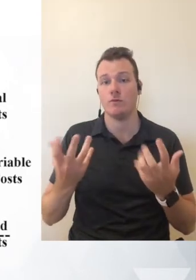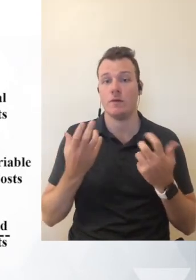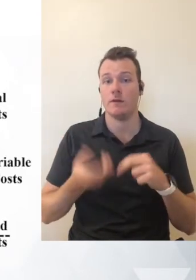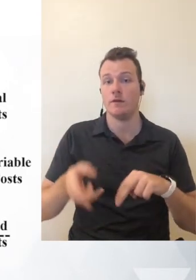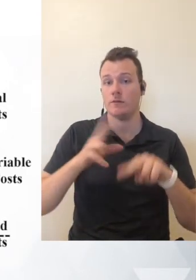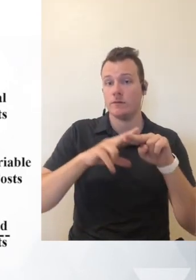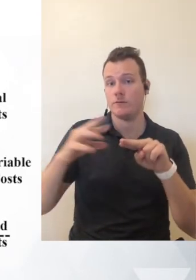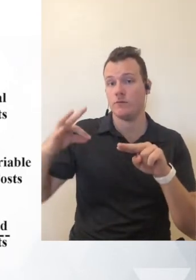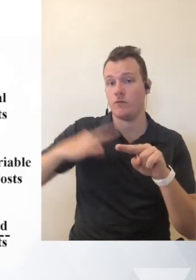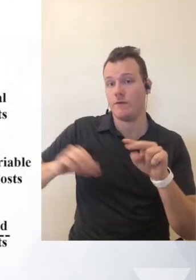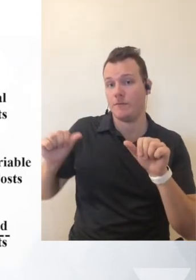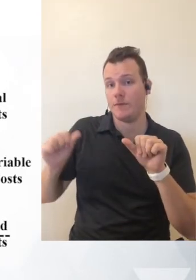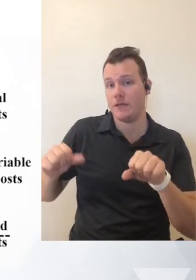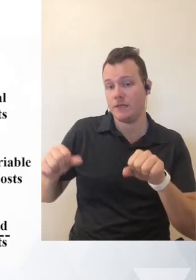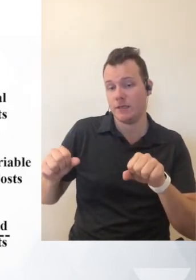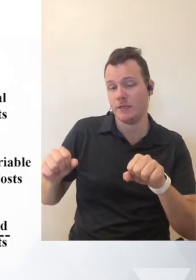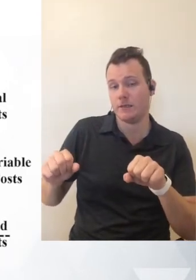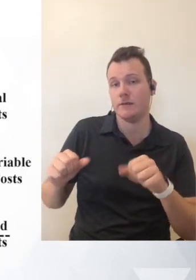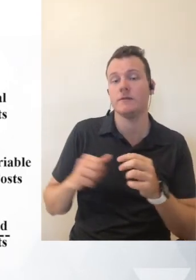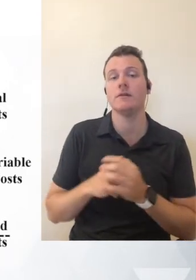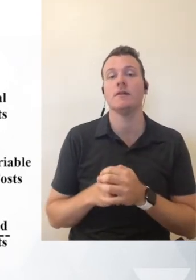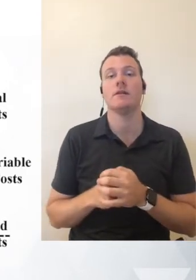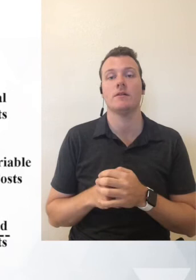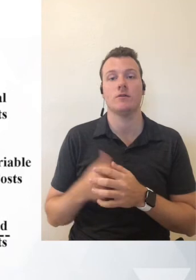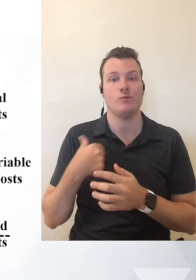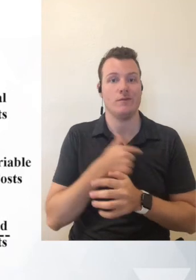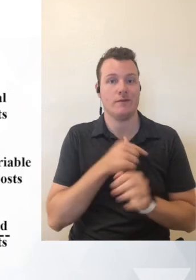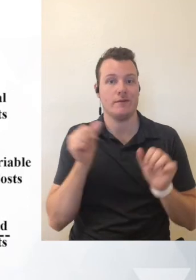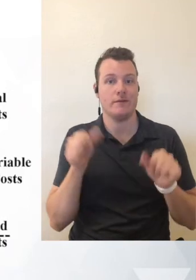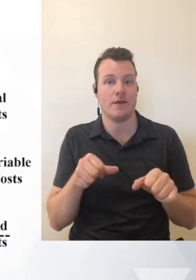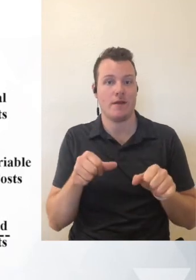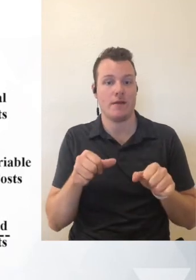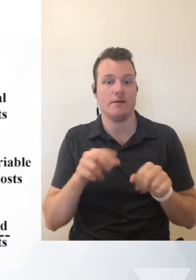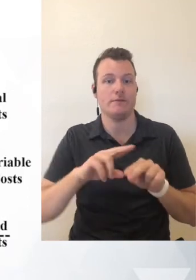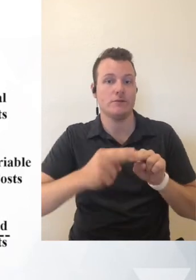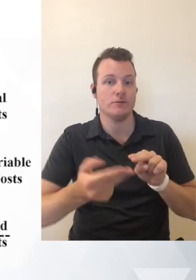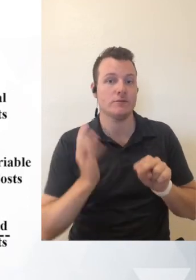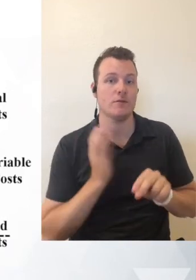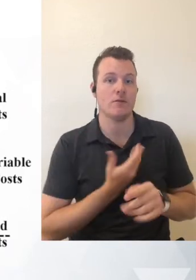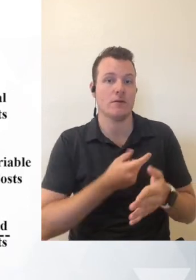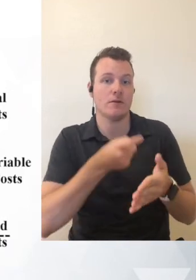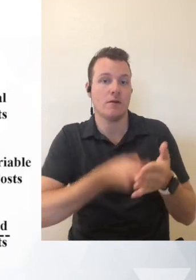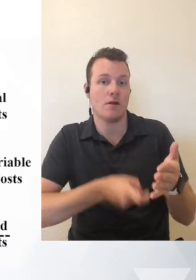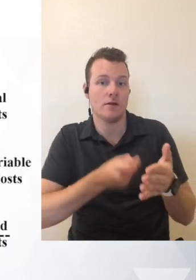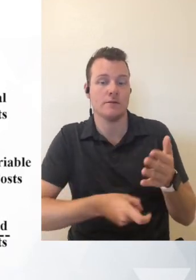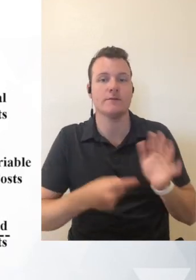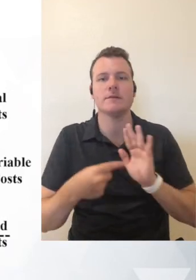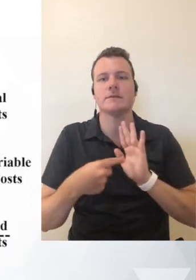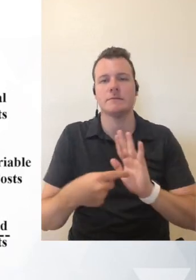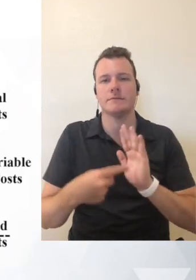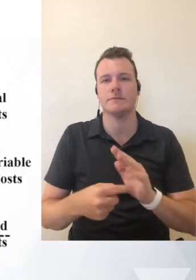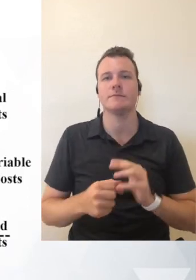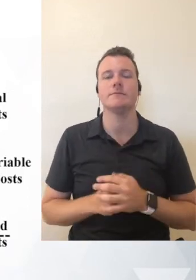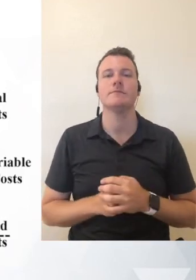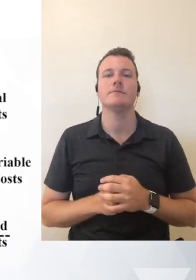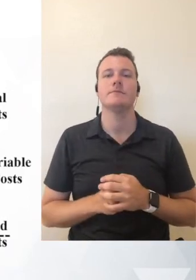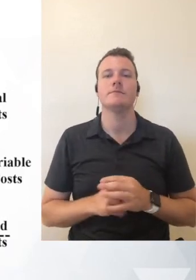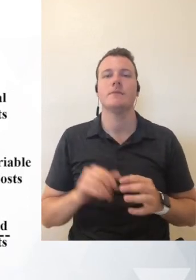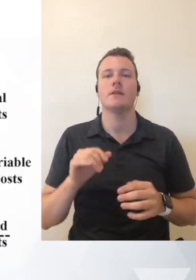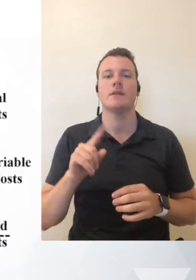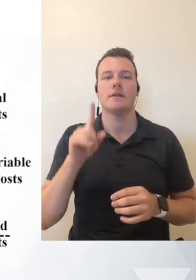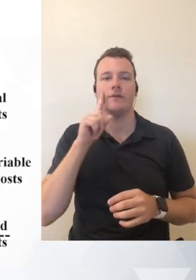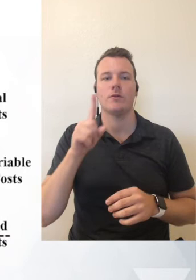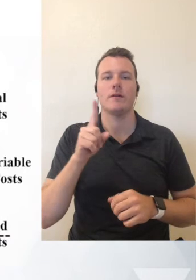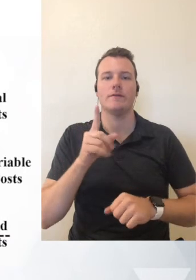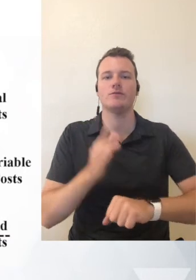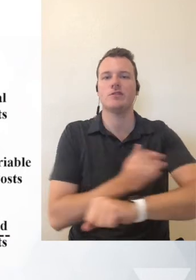to do. Do we want to increase the profitability? Is there things that we can do to potentially decrease our costs? So, for